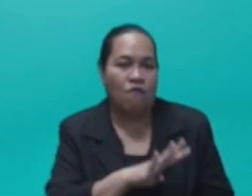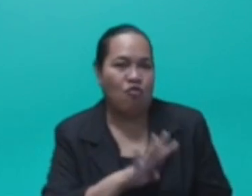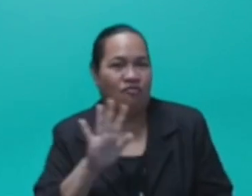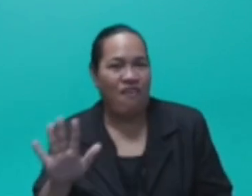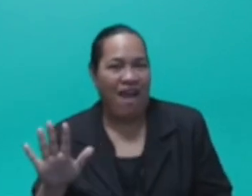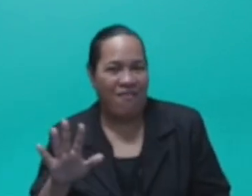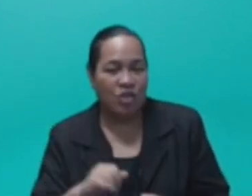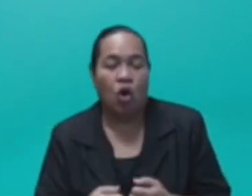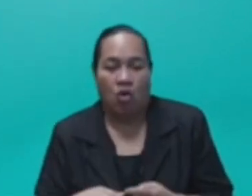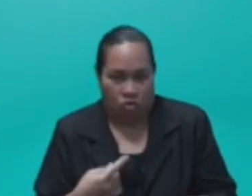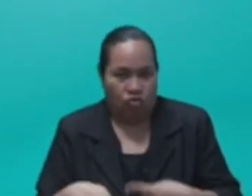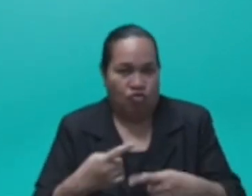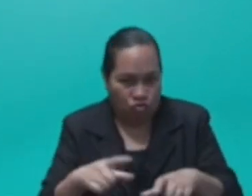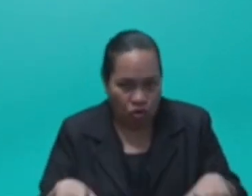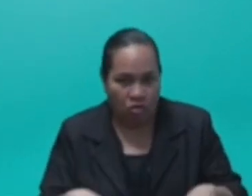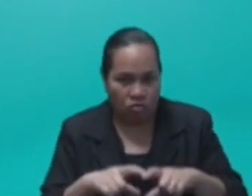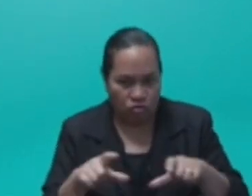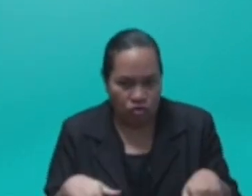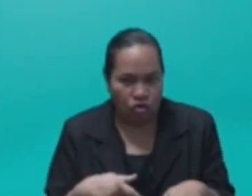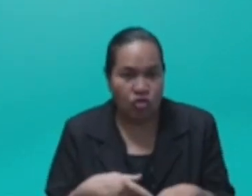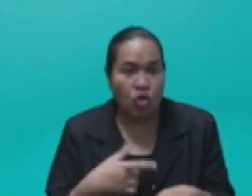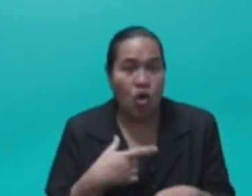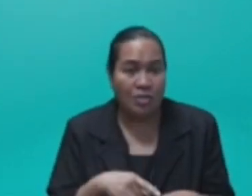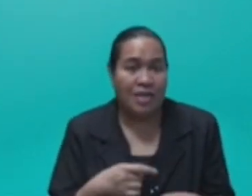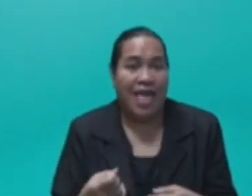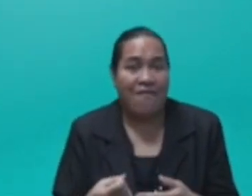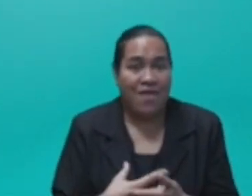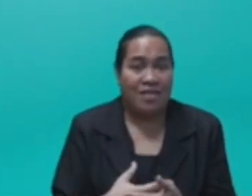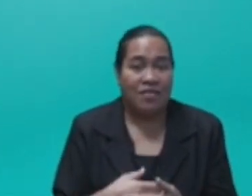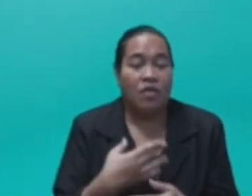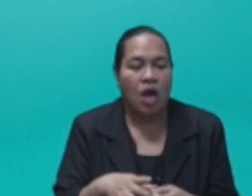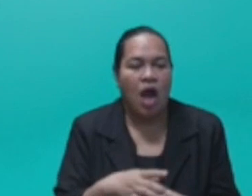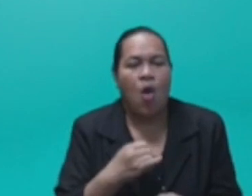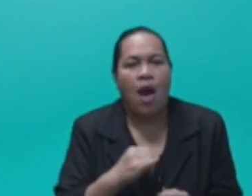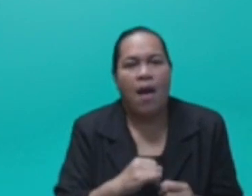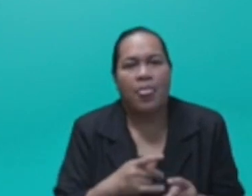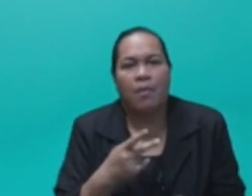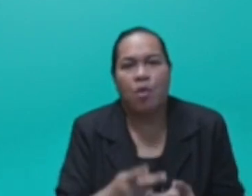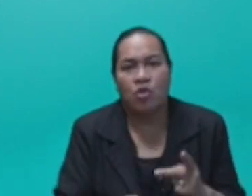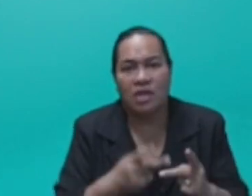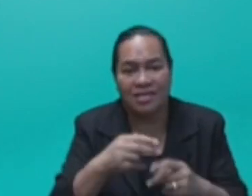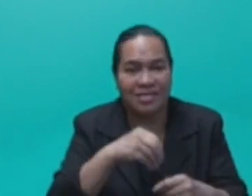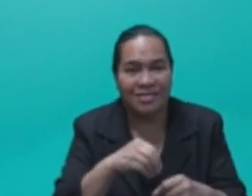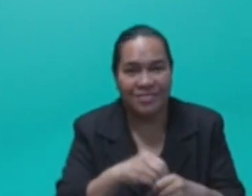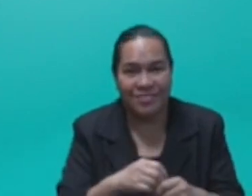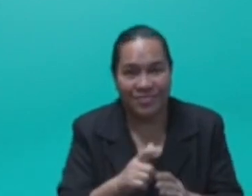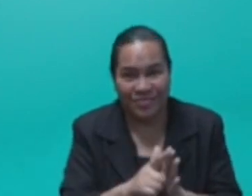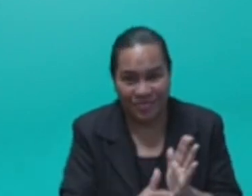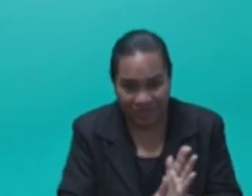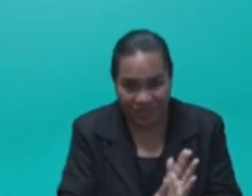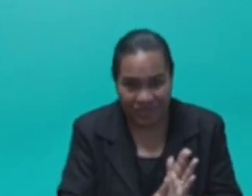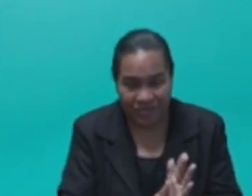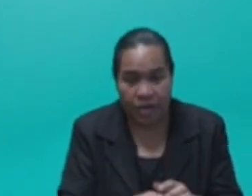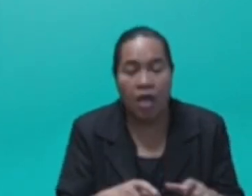sittings enhancing the efficiency and effectiveness of our judicial processes. These advancements